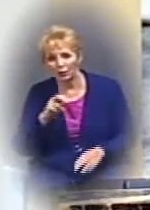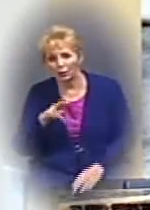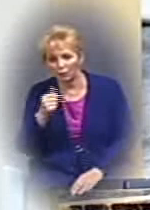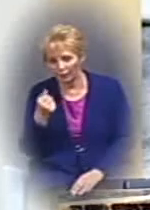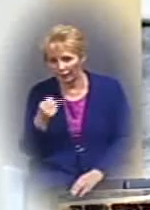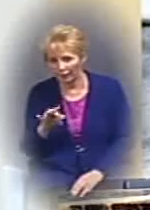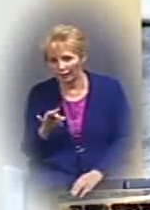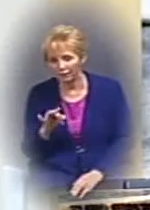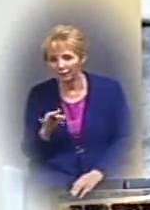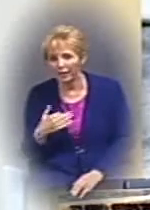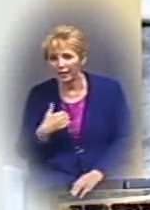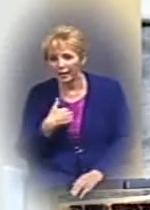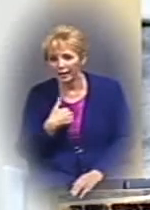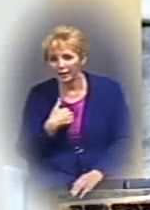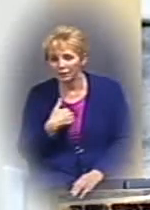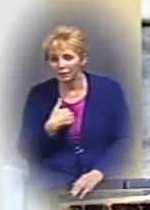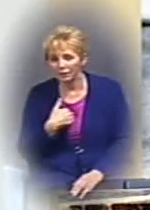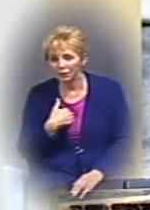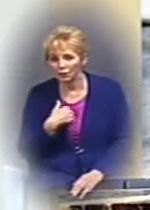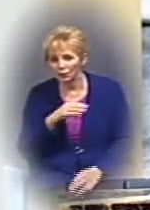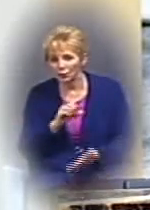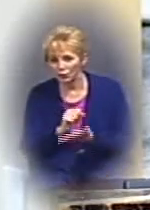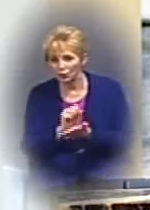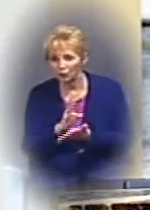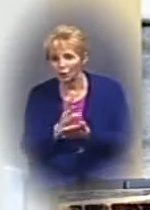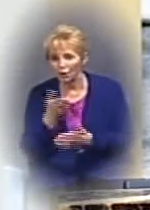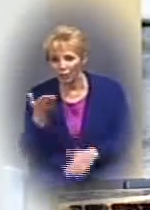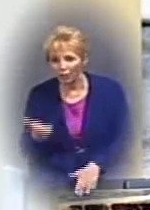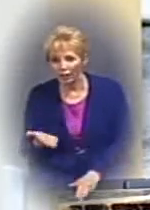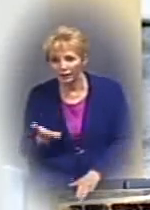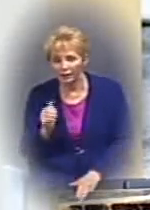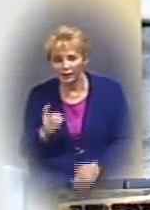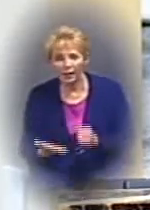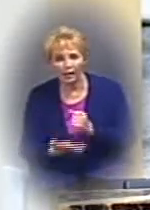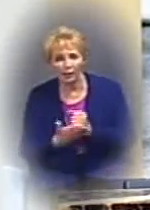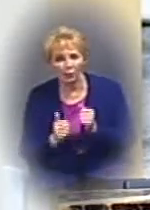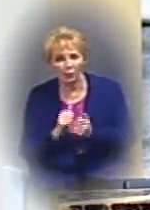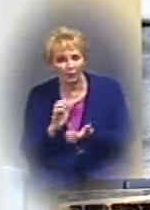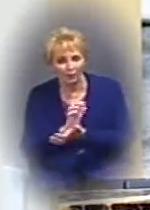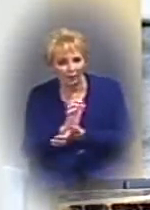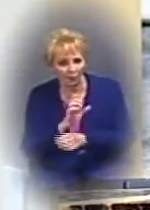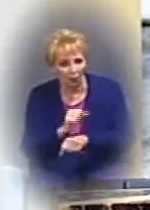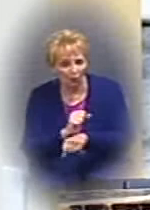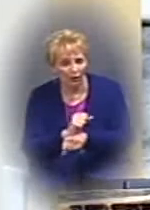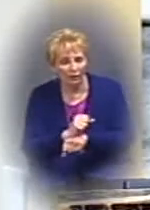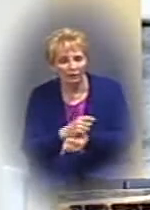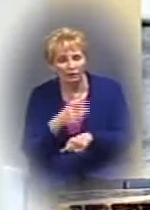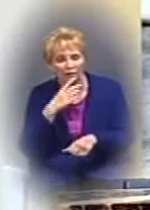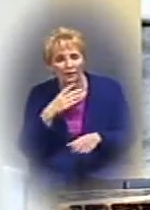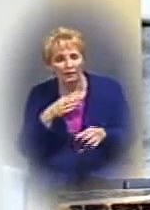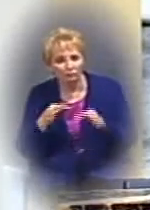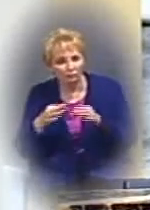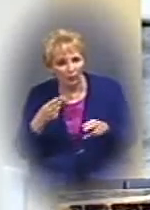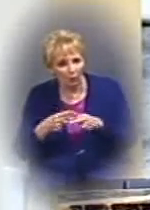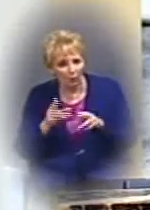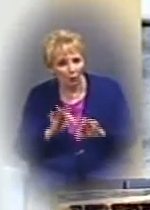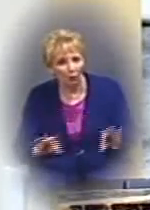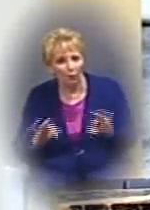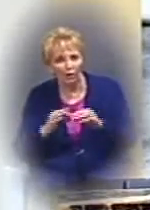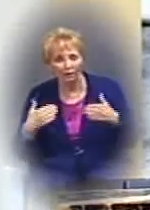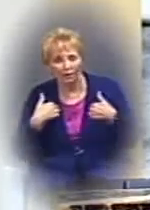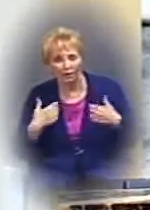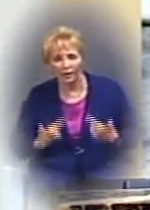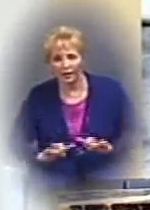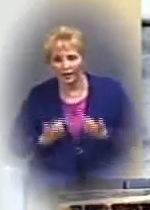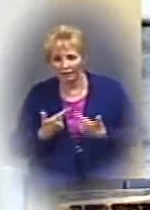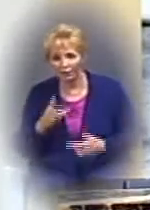19th. We will have our social workers there so they can help with the paperwork, but we're going to go over the importance of having that living will, that